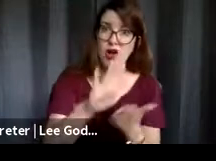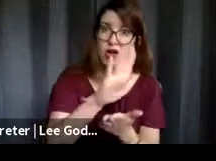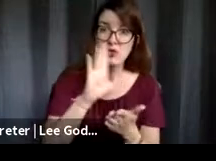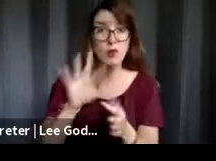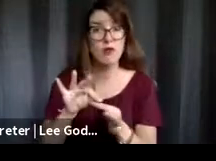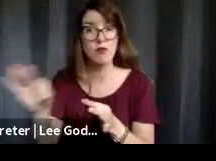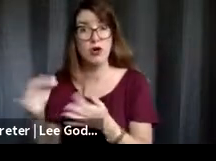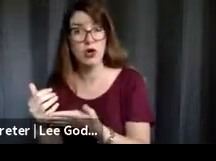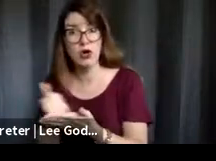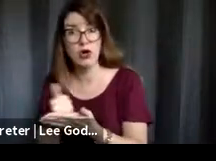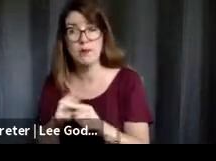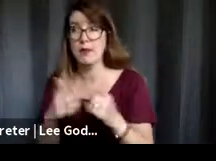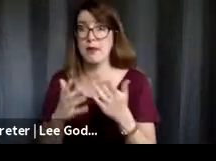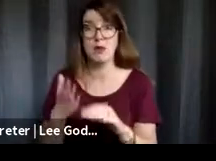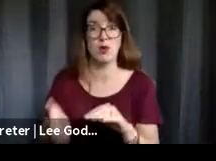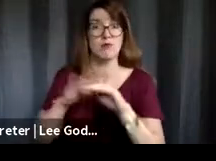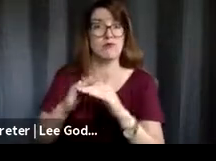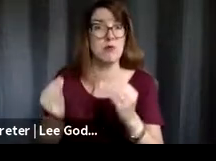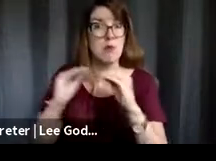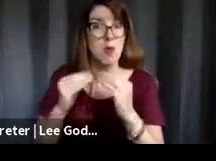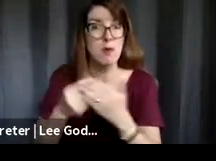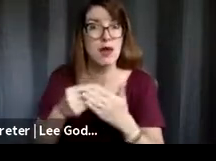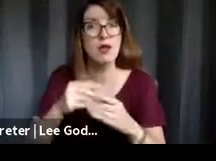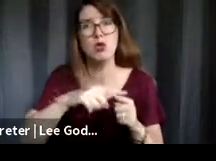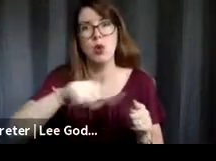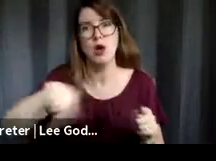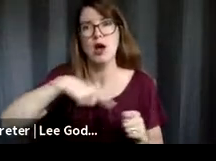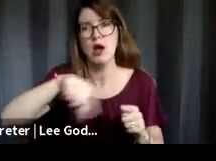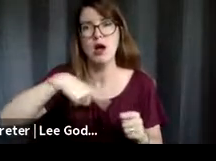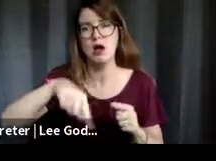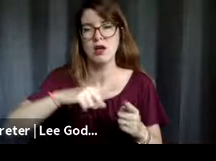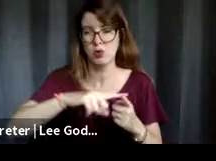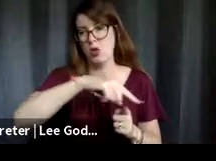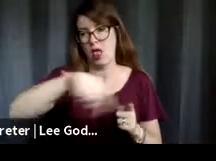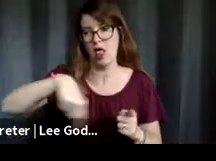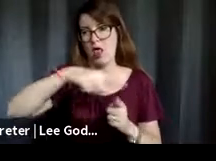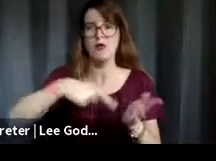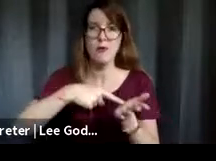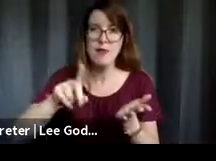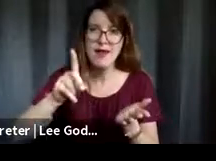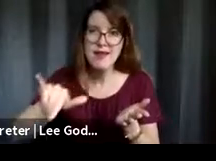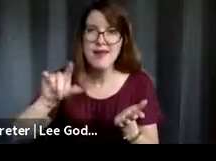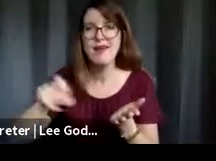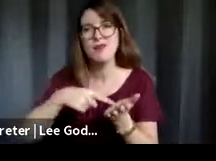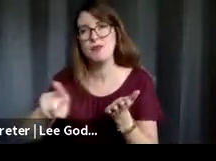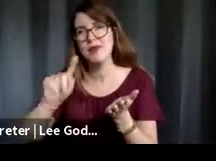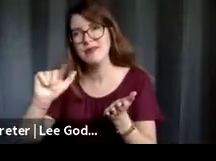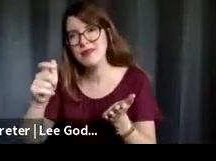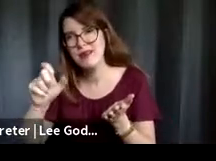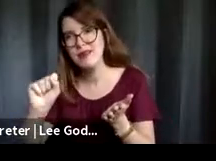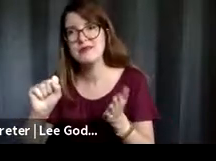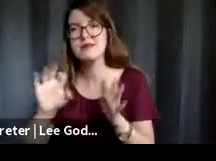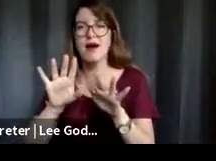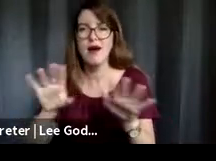earnings, but you might end up making more every time you go around the board. And every time you go around, you have paydays, and you have to pay taxes every time